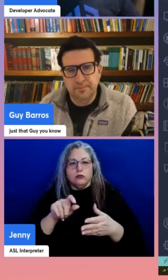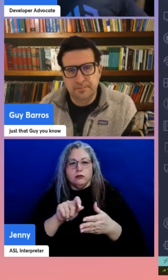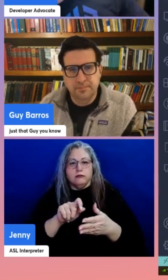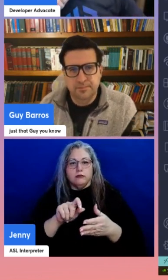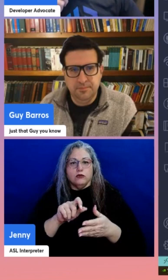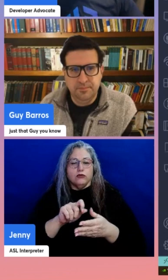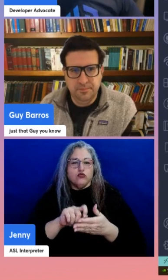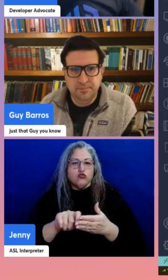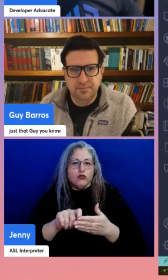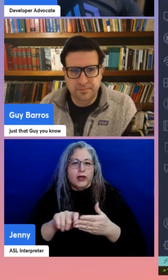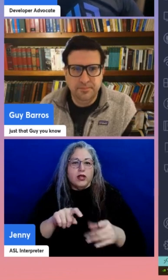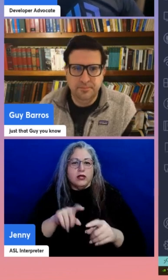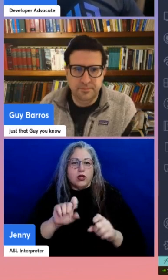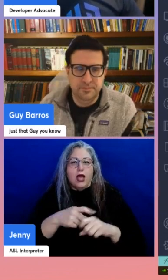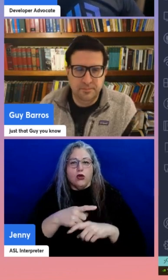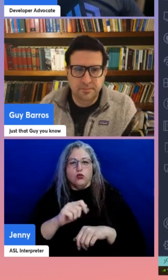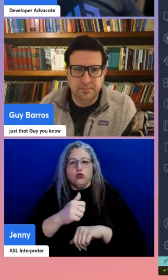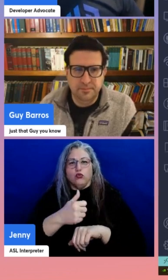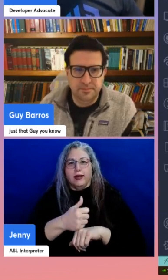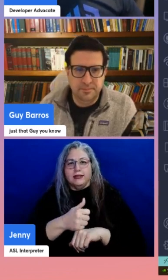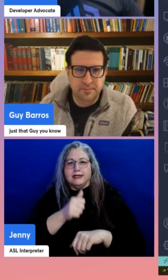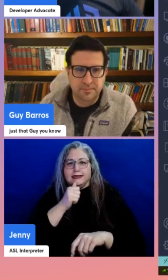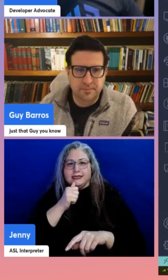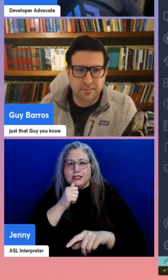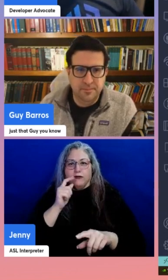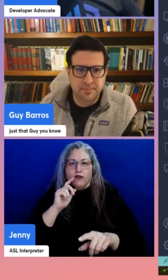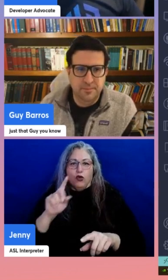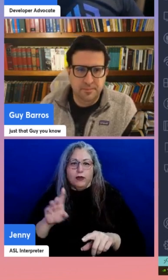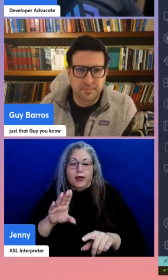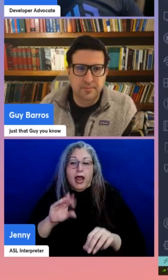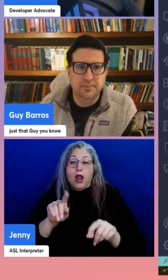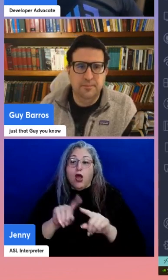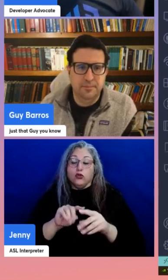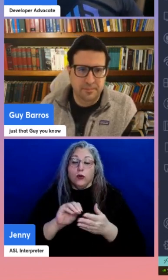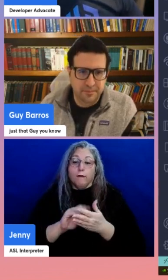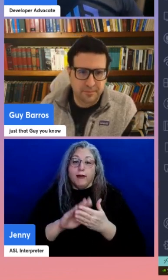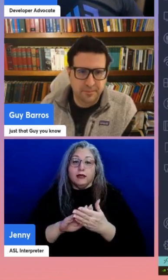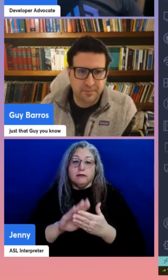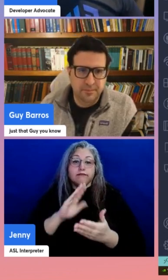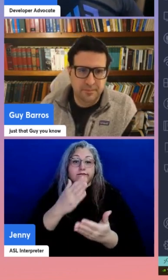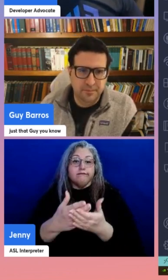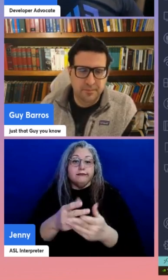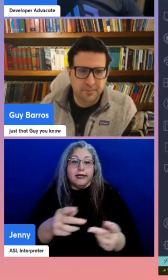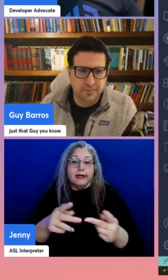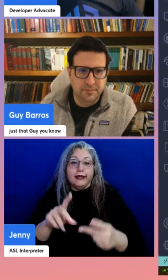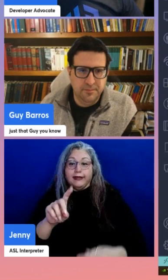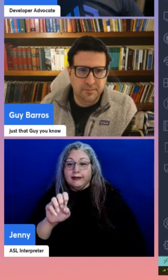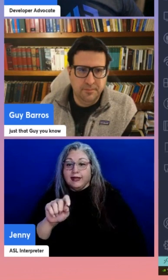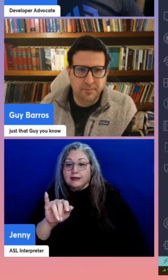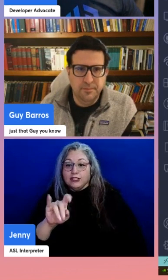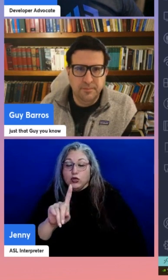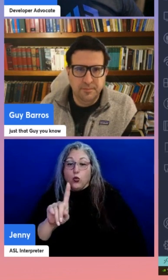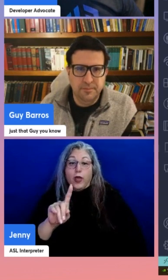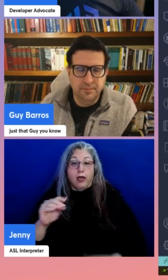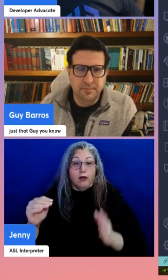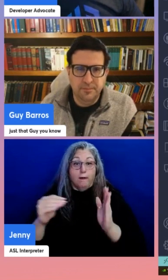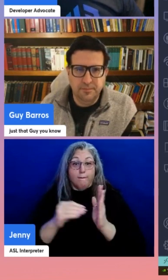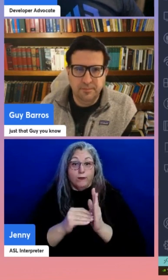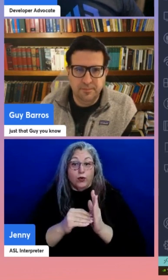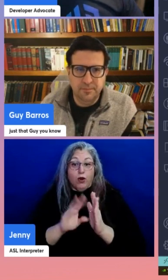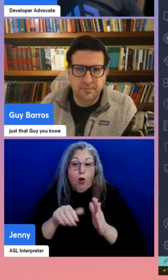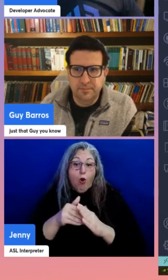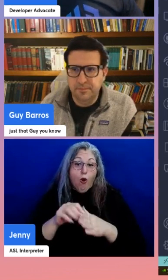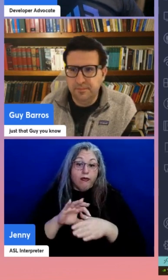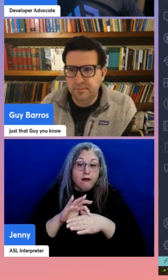secrets with the database endpoint. And the destination. So I want to put the contents of that secret in from